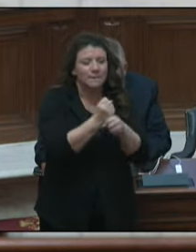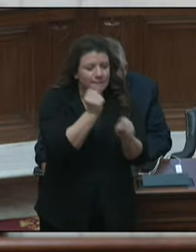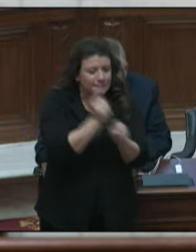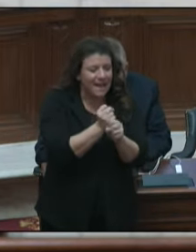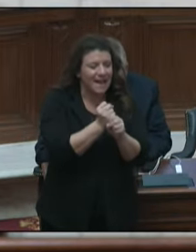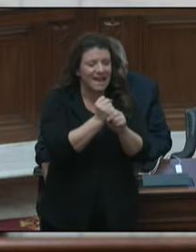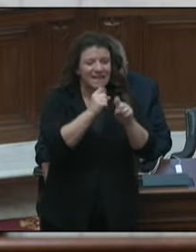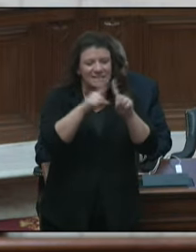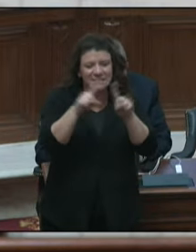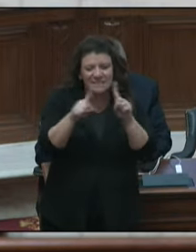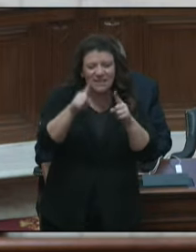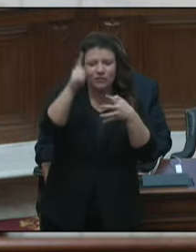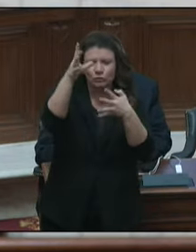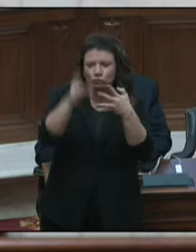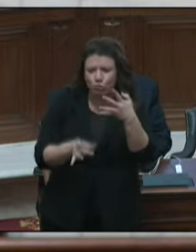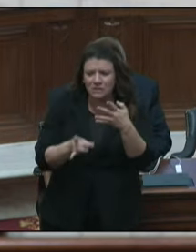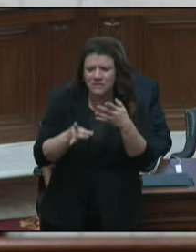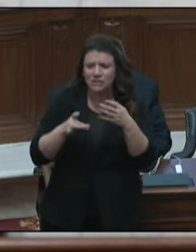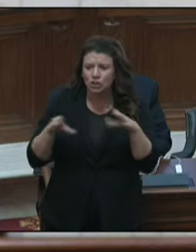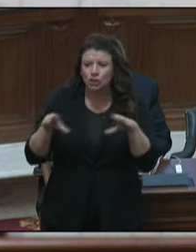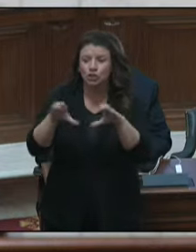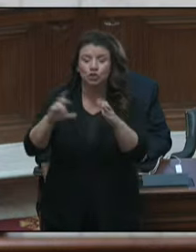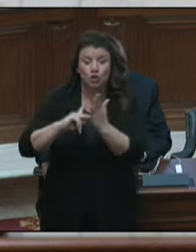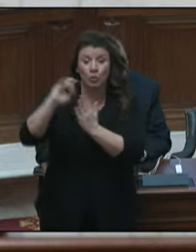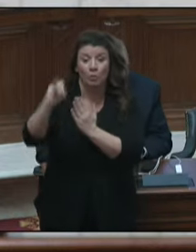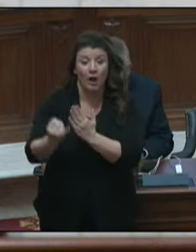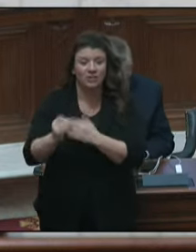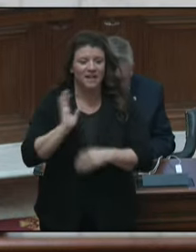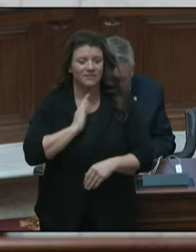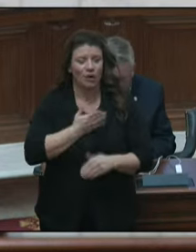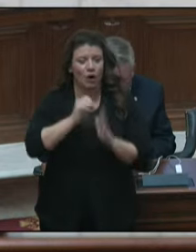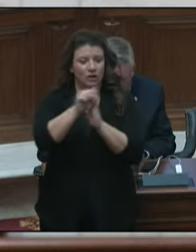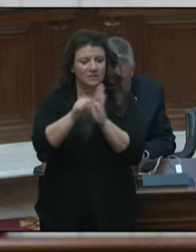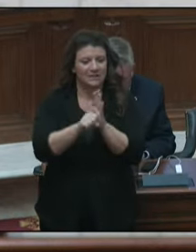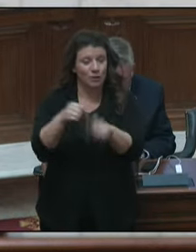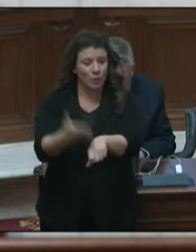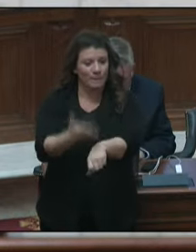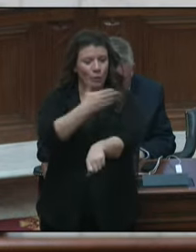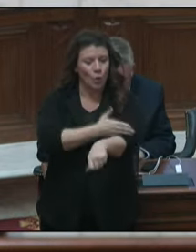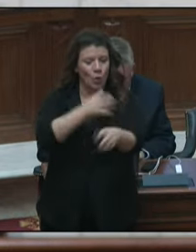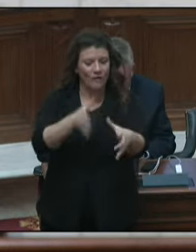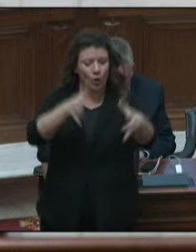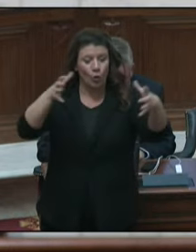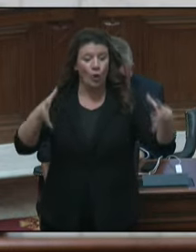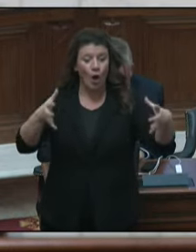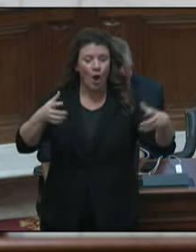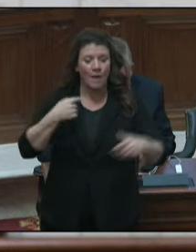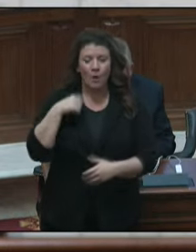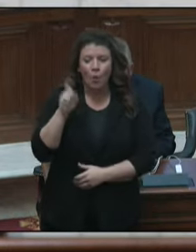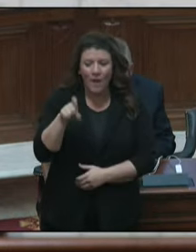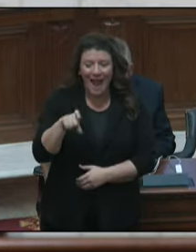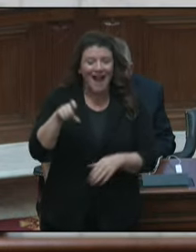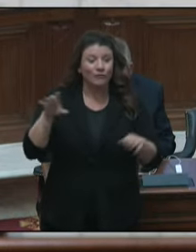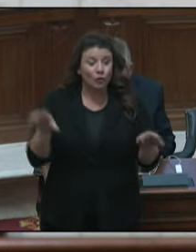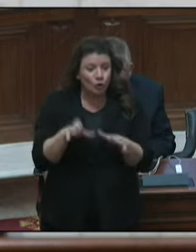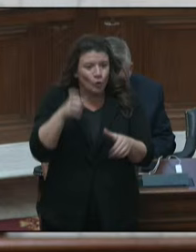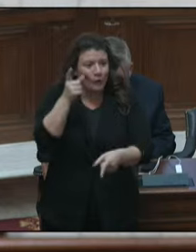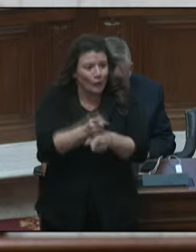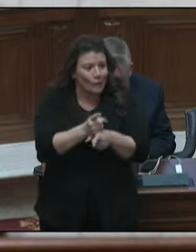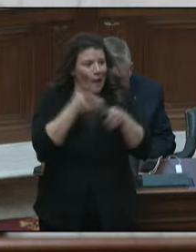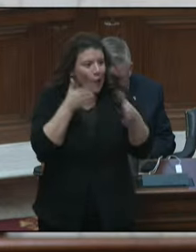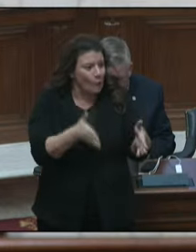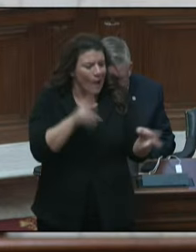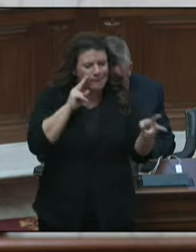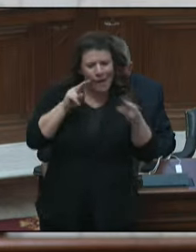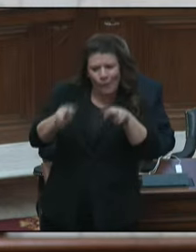choices, to do projects, to grow this state. But we've got to do it while minding that store that I refer